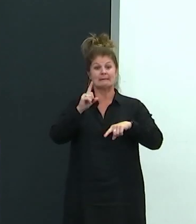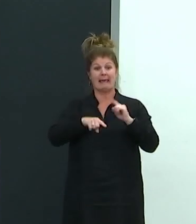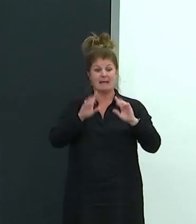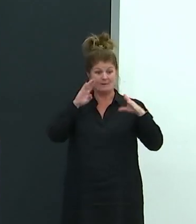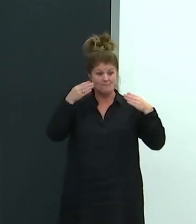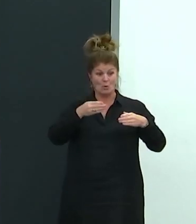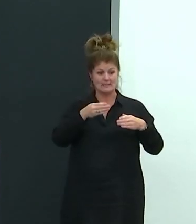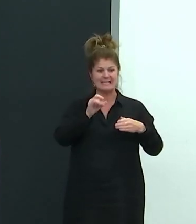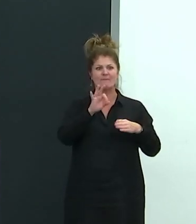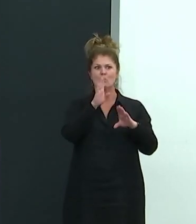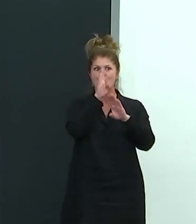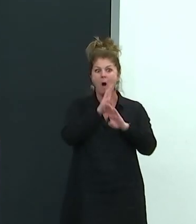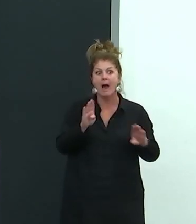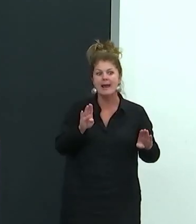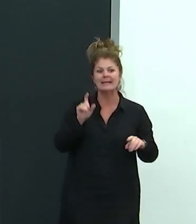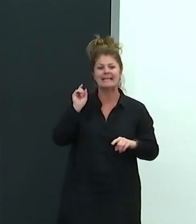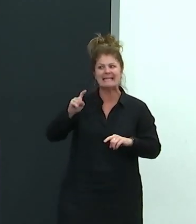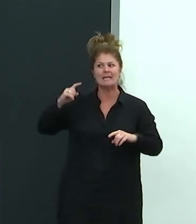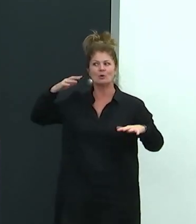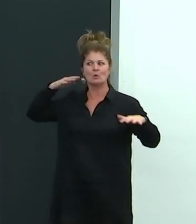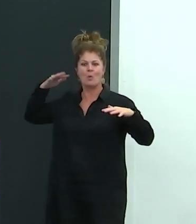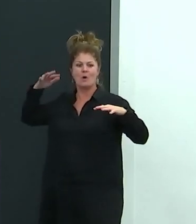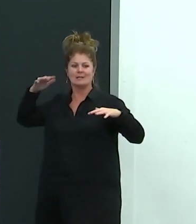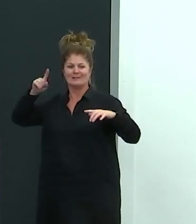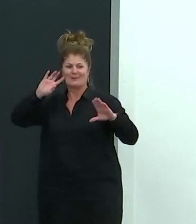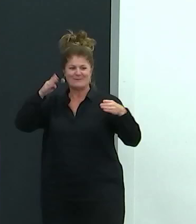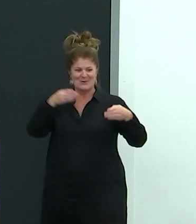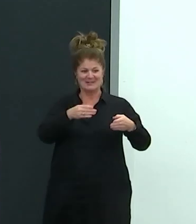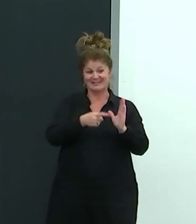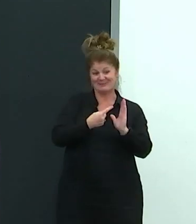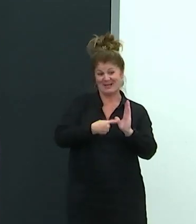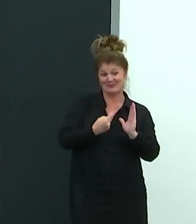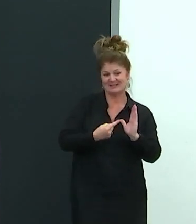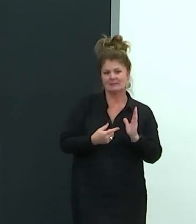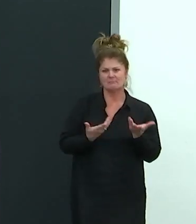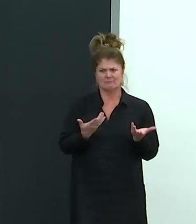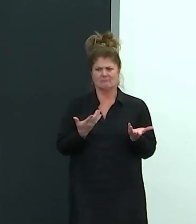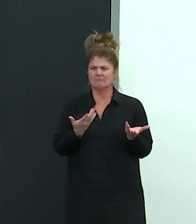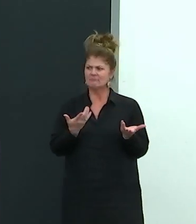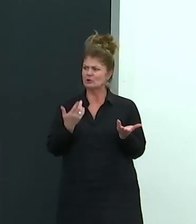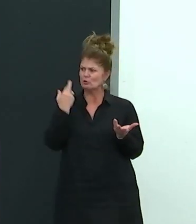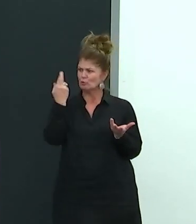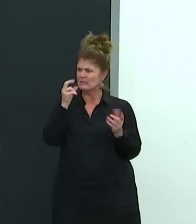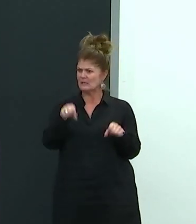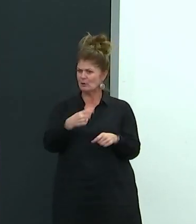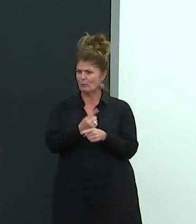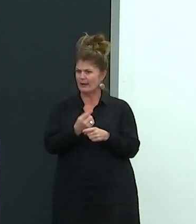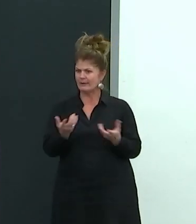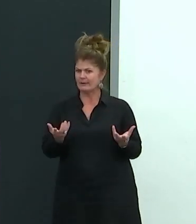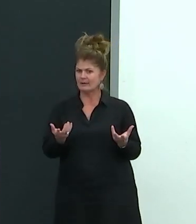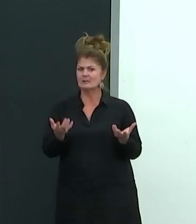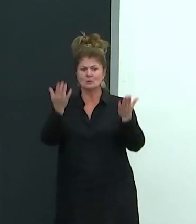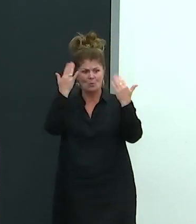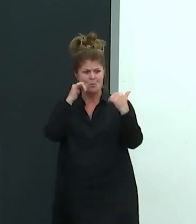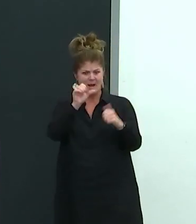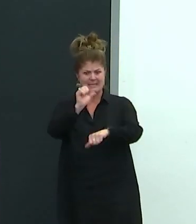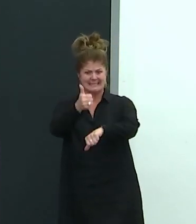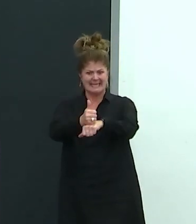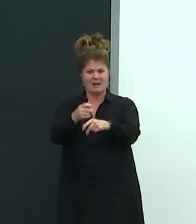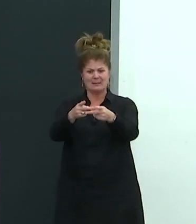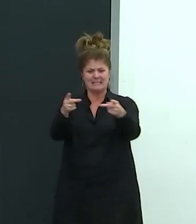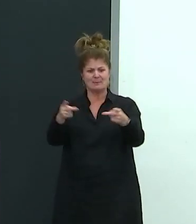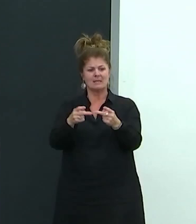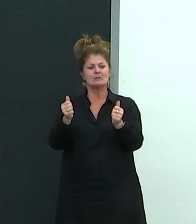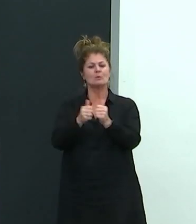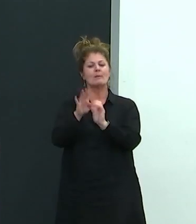too quiet and need background noise to focus. This seems reasonable, right? So let's create a space with background noise and